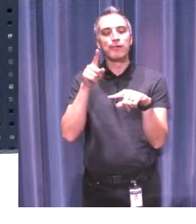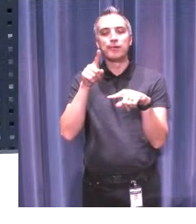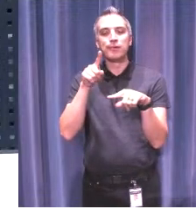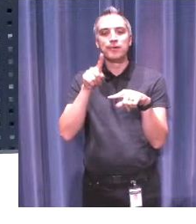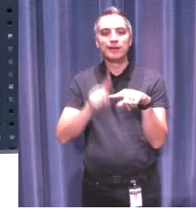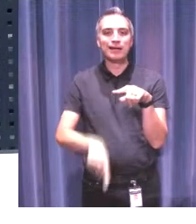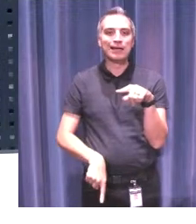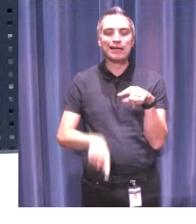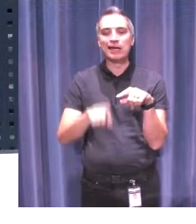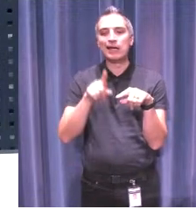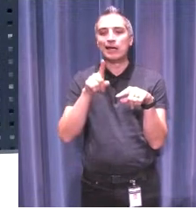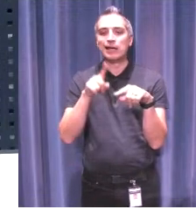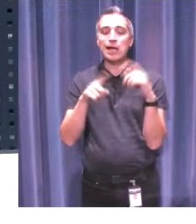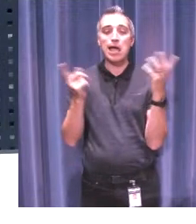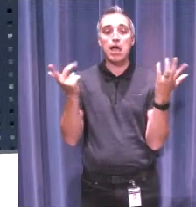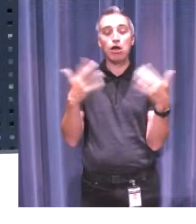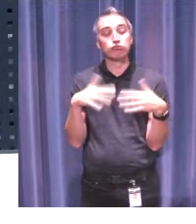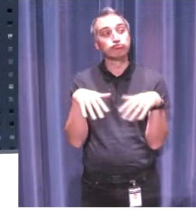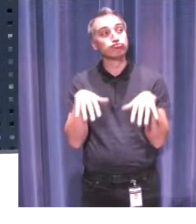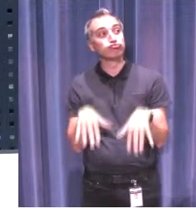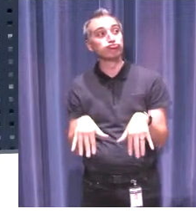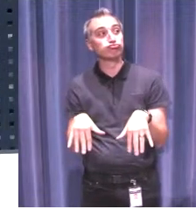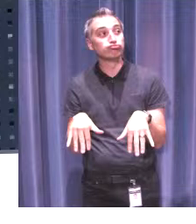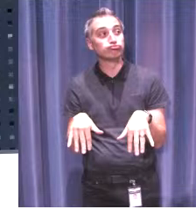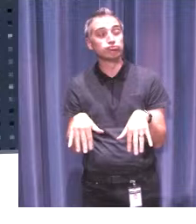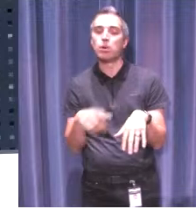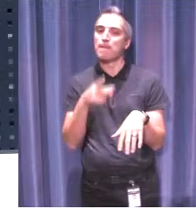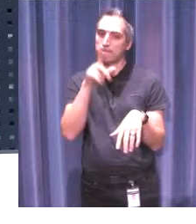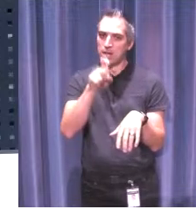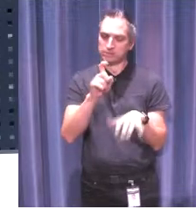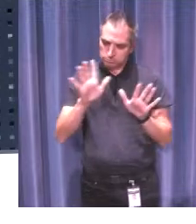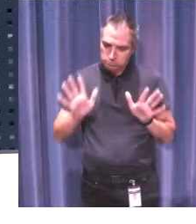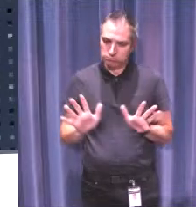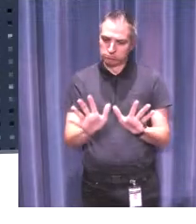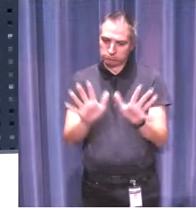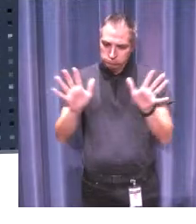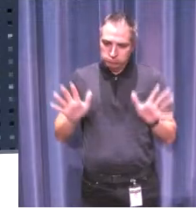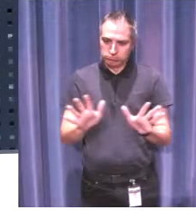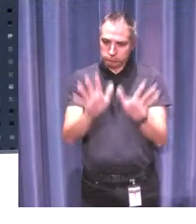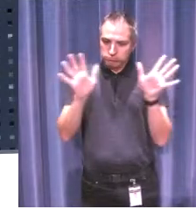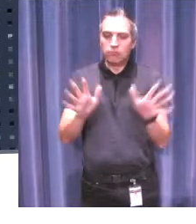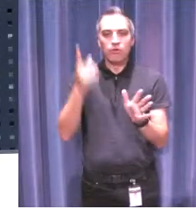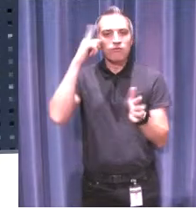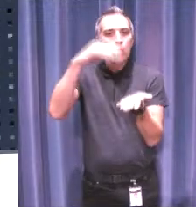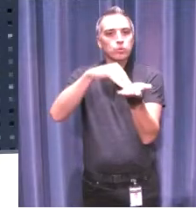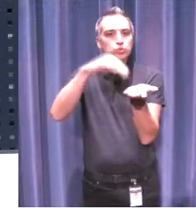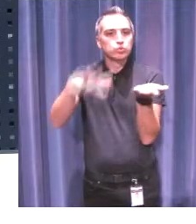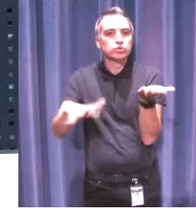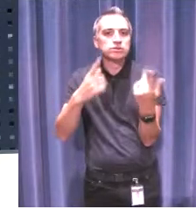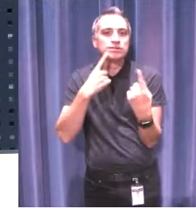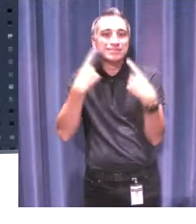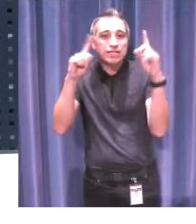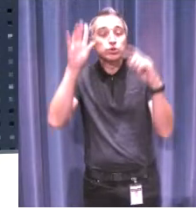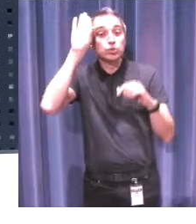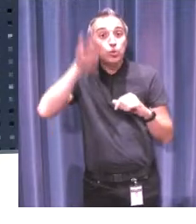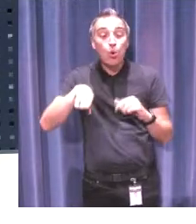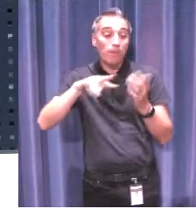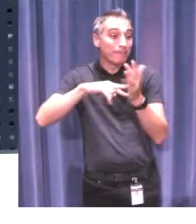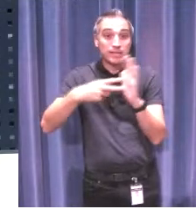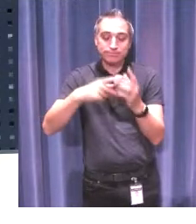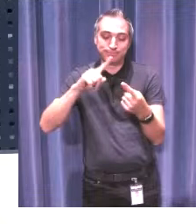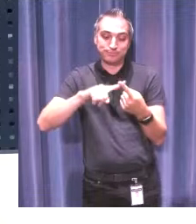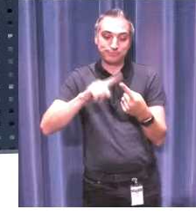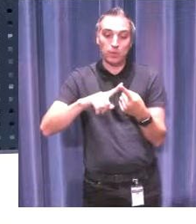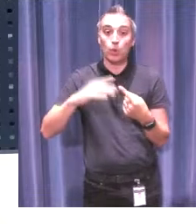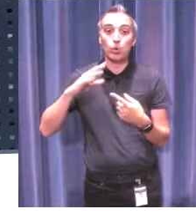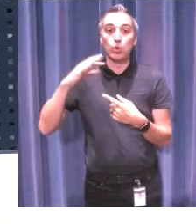for student success. And student success is credit hours earned